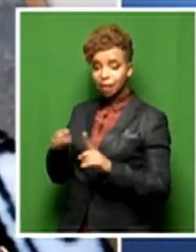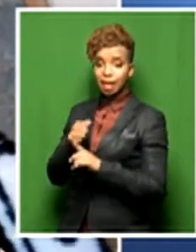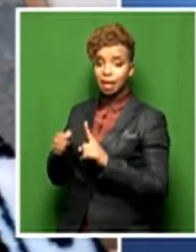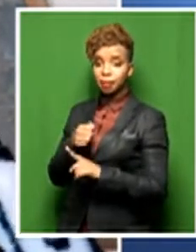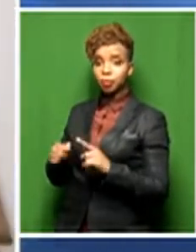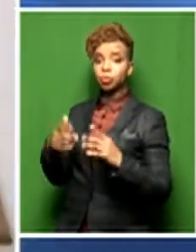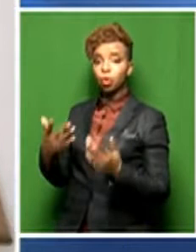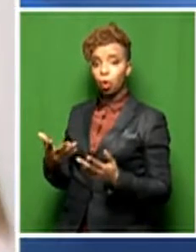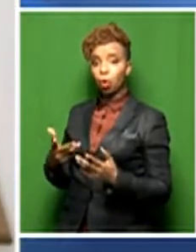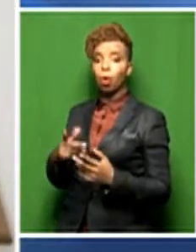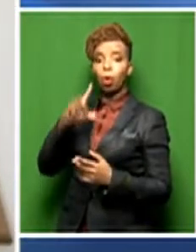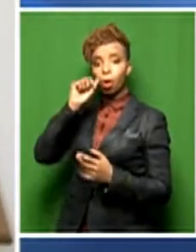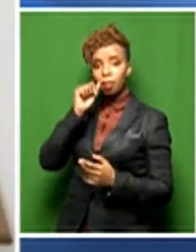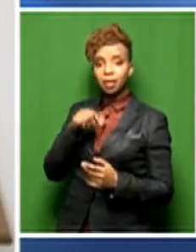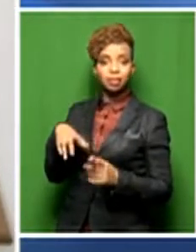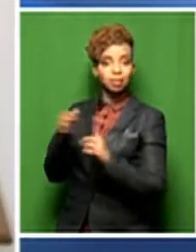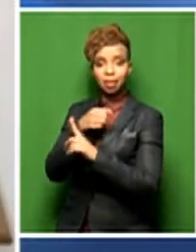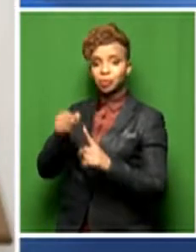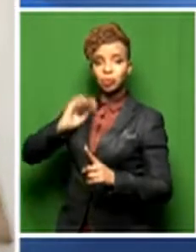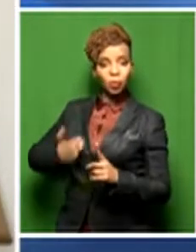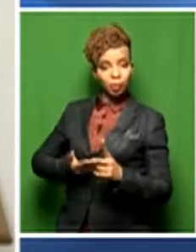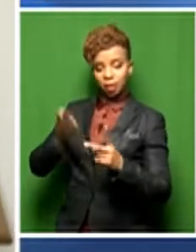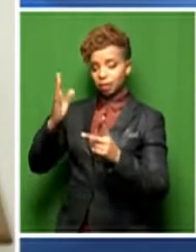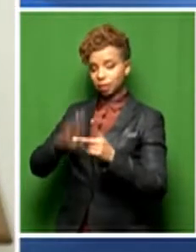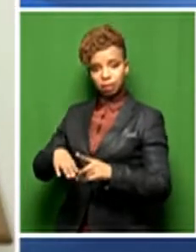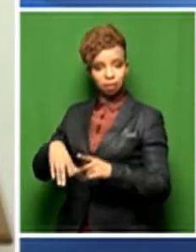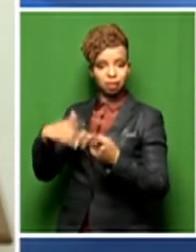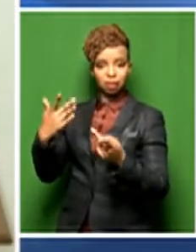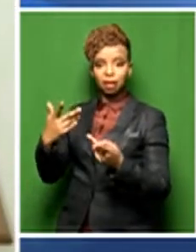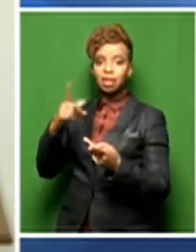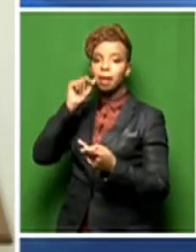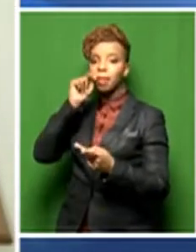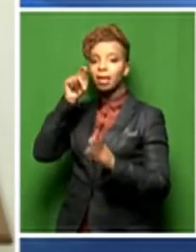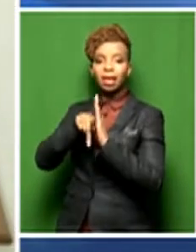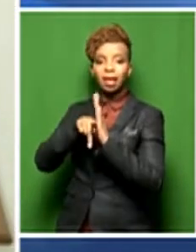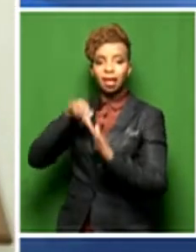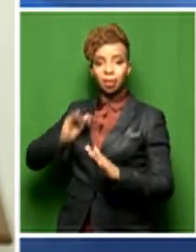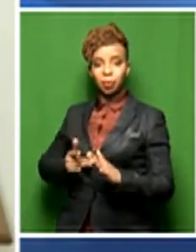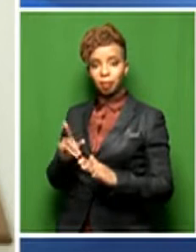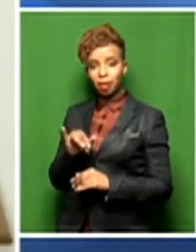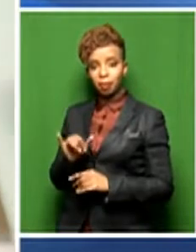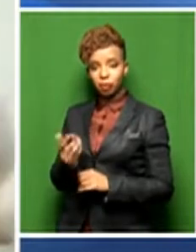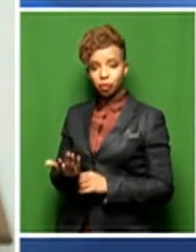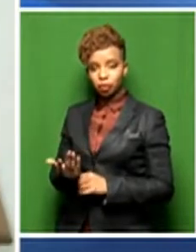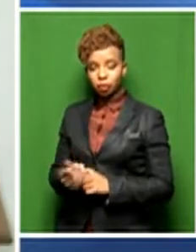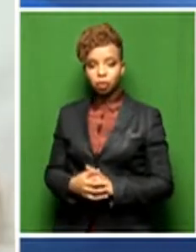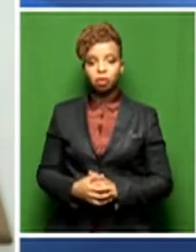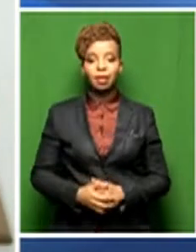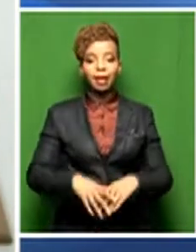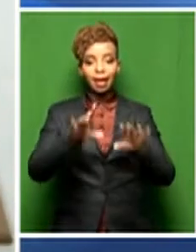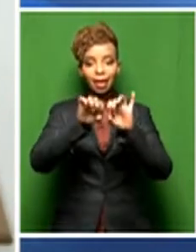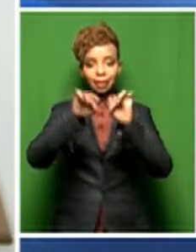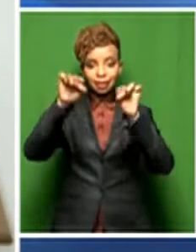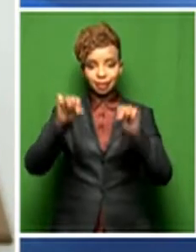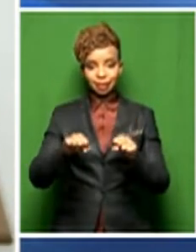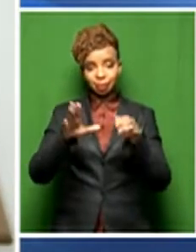The system is actually a system that works across the board when you're talking about crime intelligence, when you're talking about